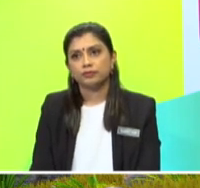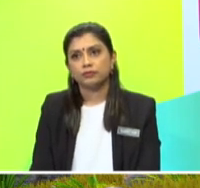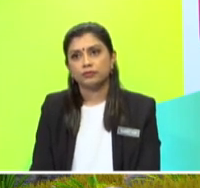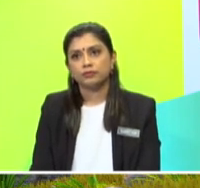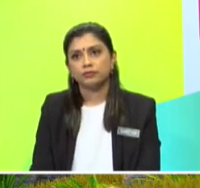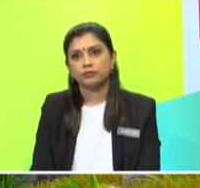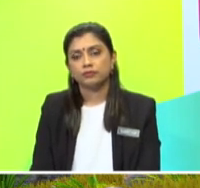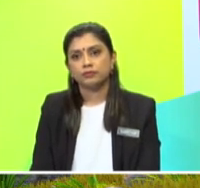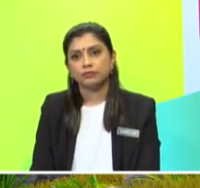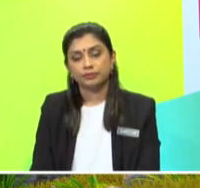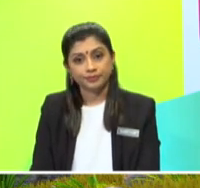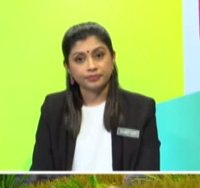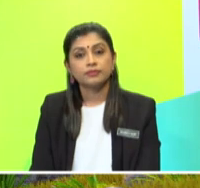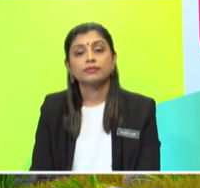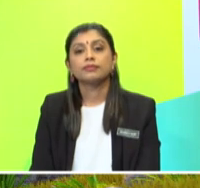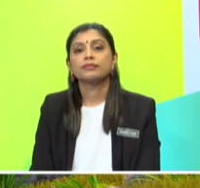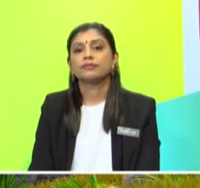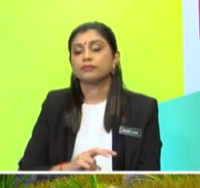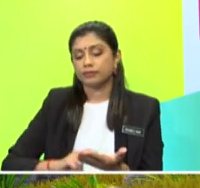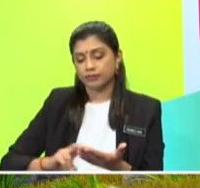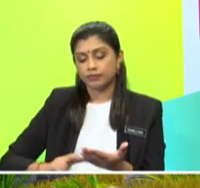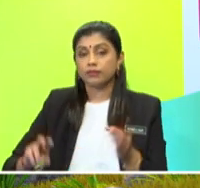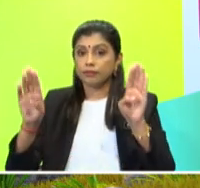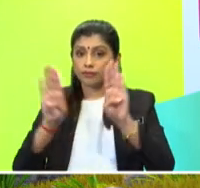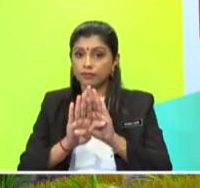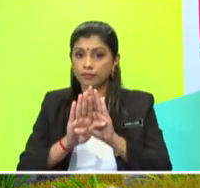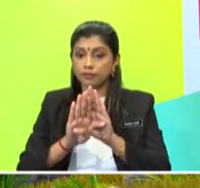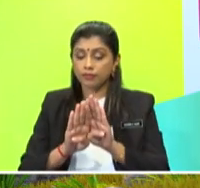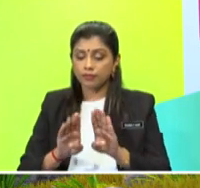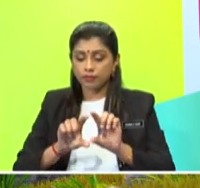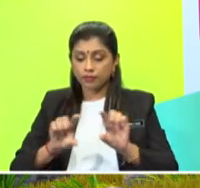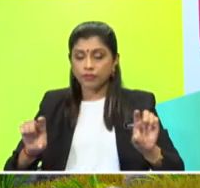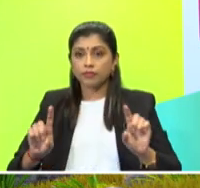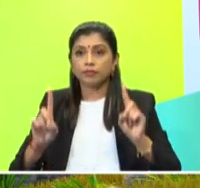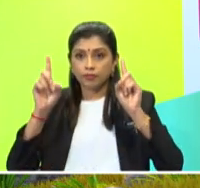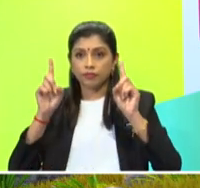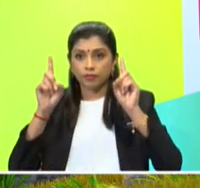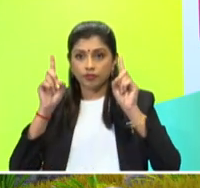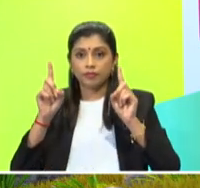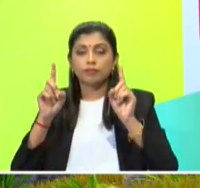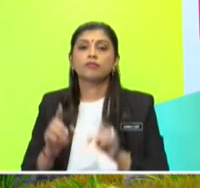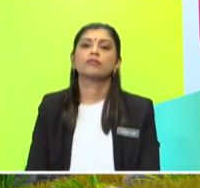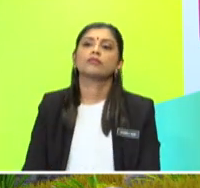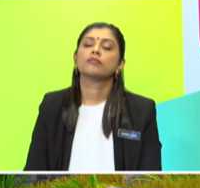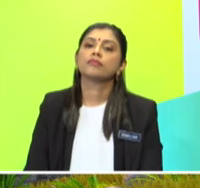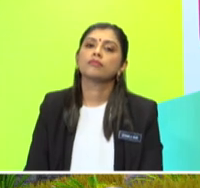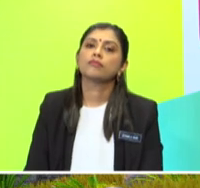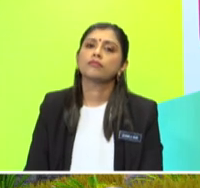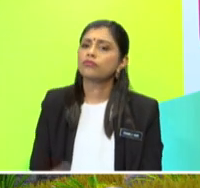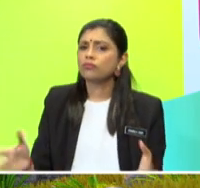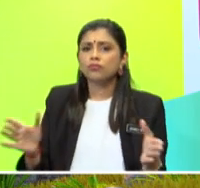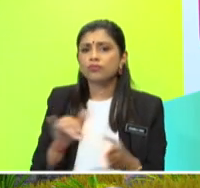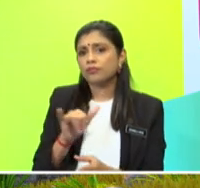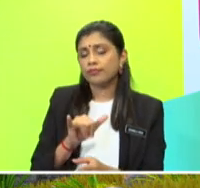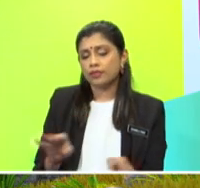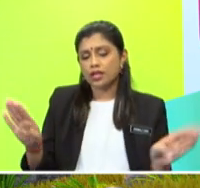I've got to leave you now. I wish my sharing will help you in your project. That's a very good way